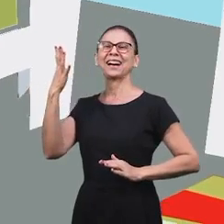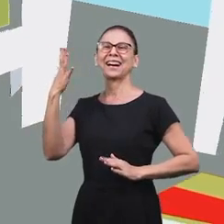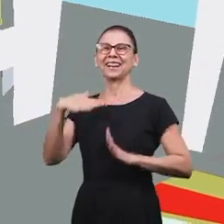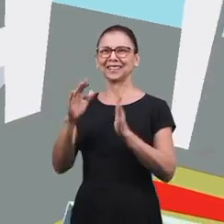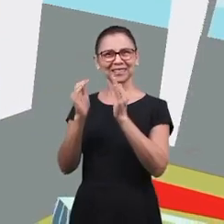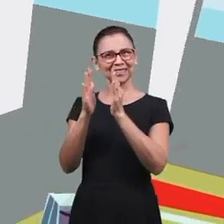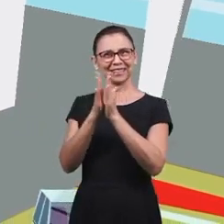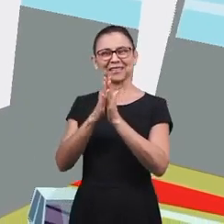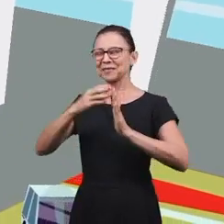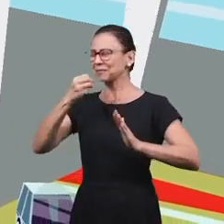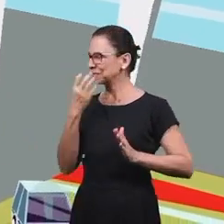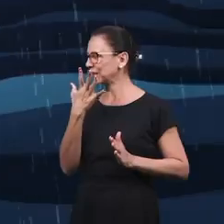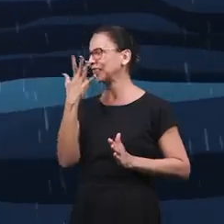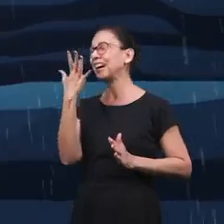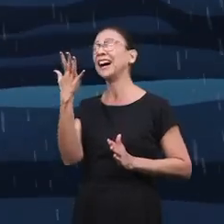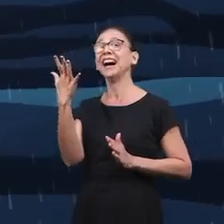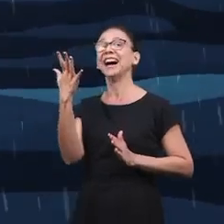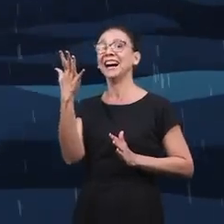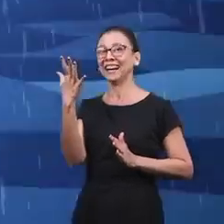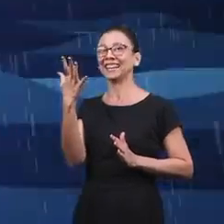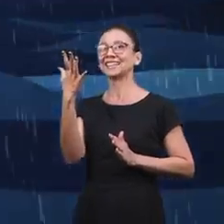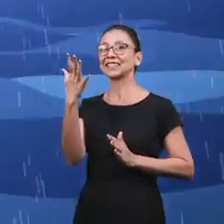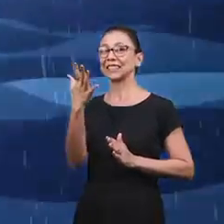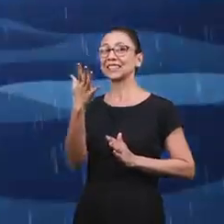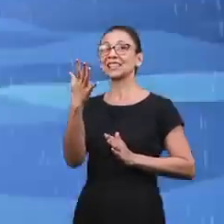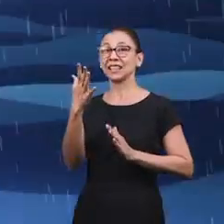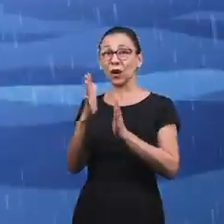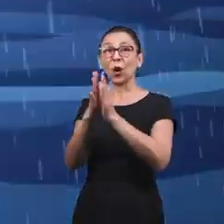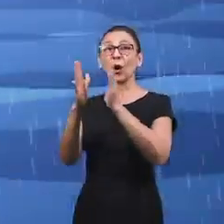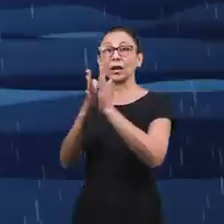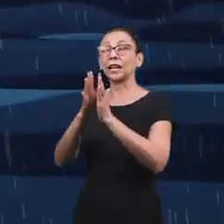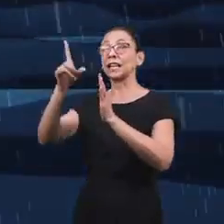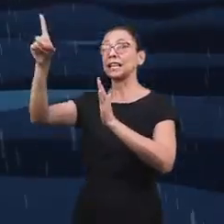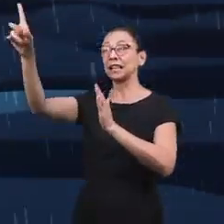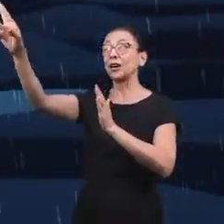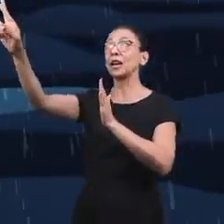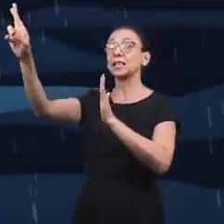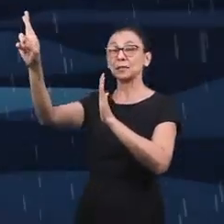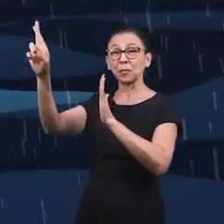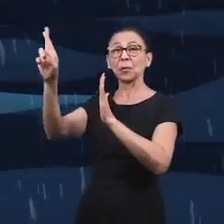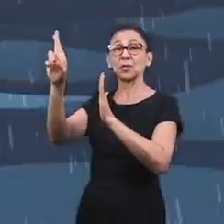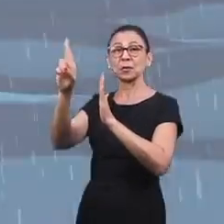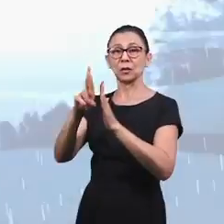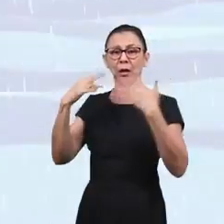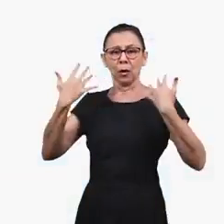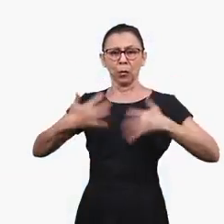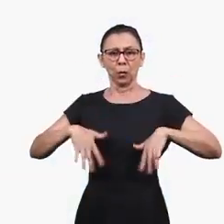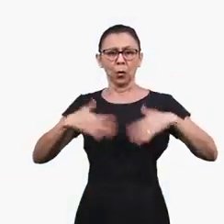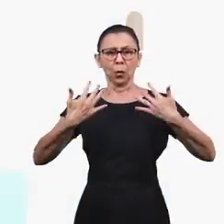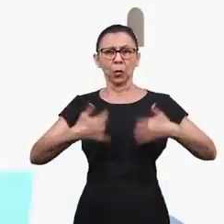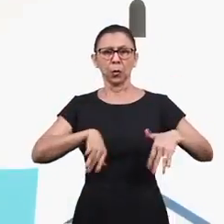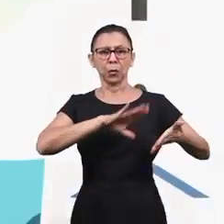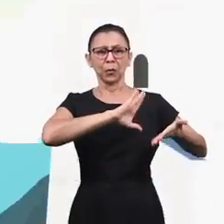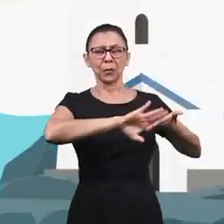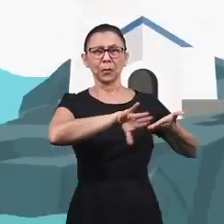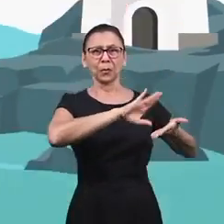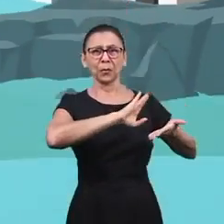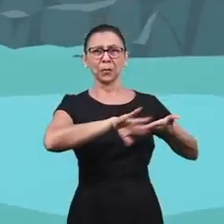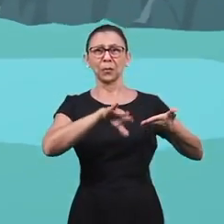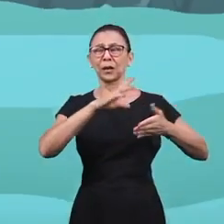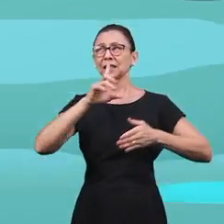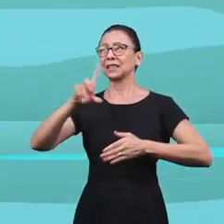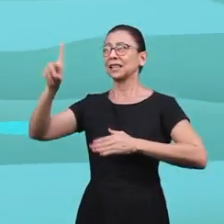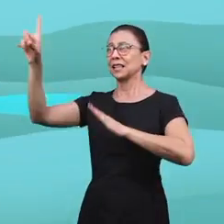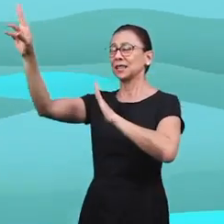To pray is good. To pray is good. Our God responds, removes the affliction. Our God responds